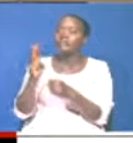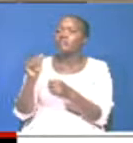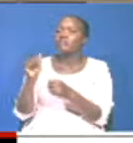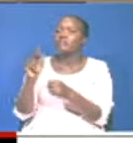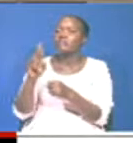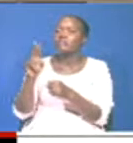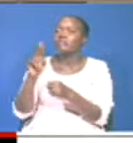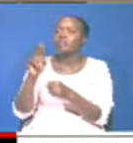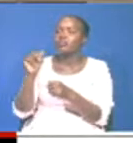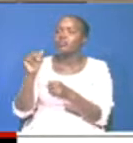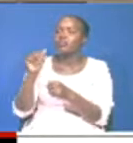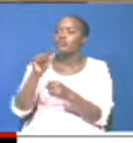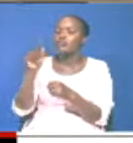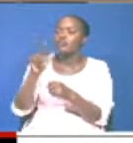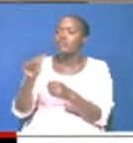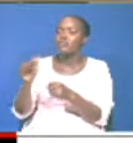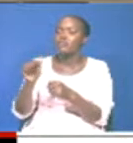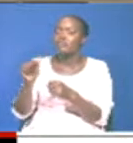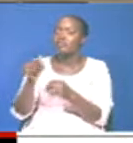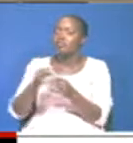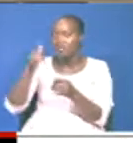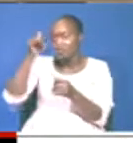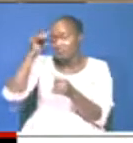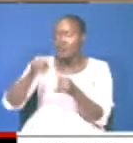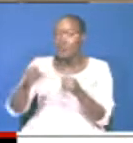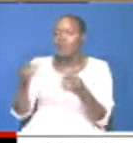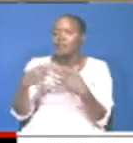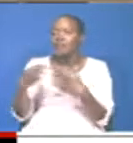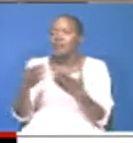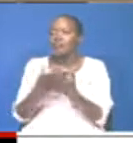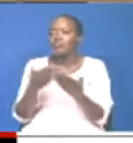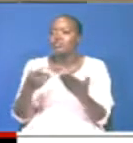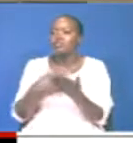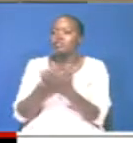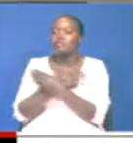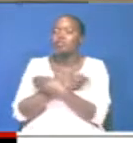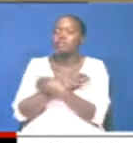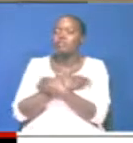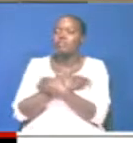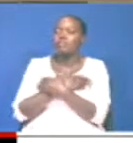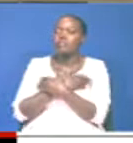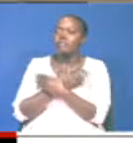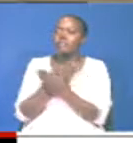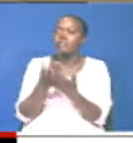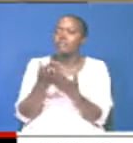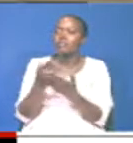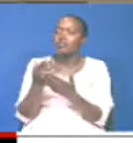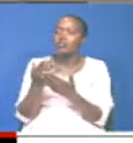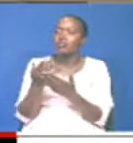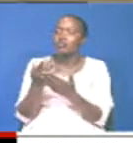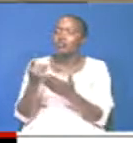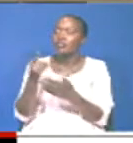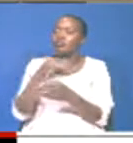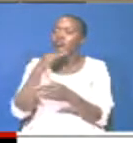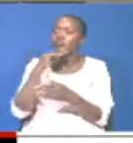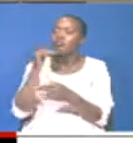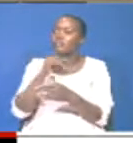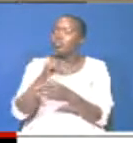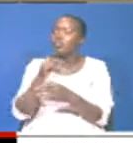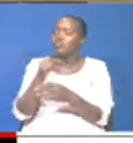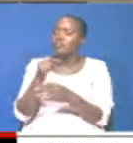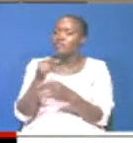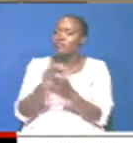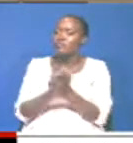And if I can remember those people who are actually my friends, some of them are, at least one of them is deceased. One of them was